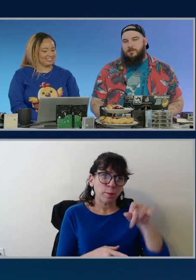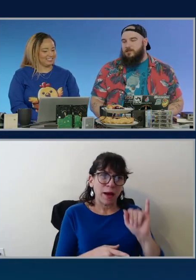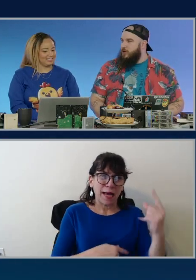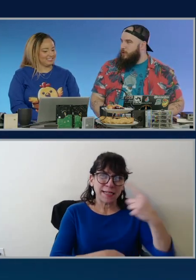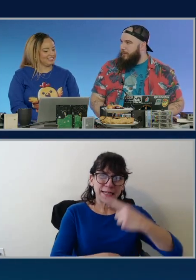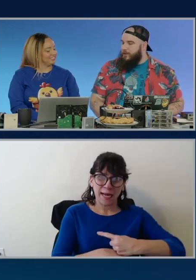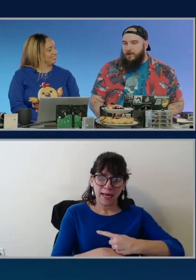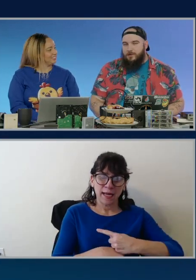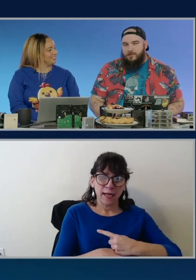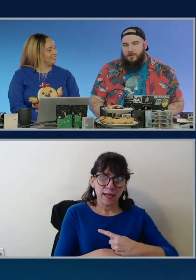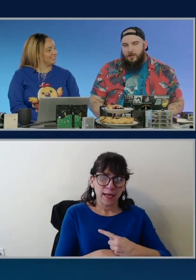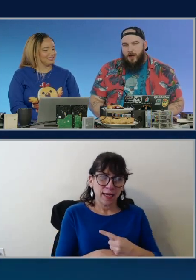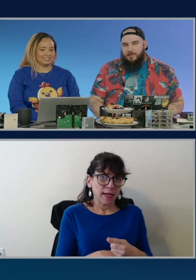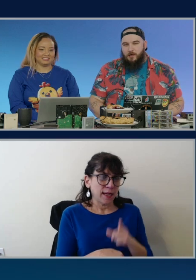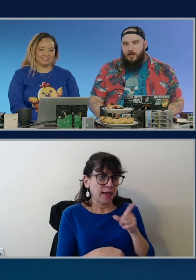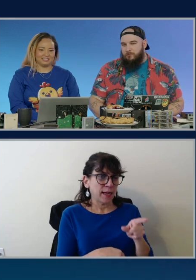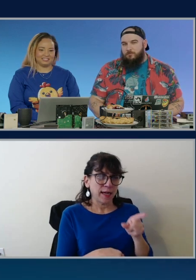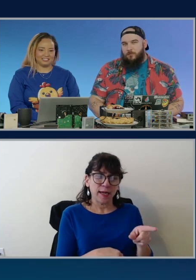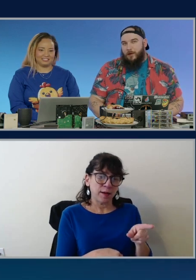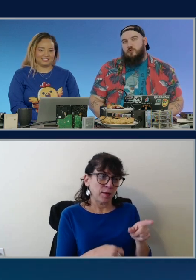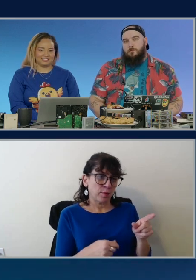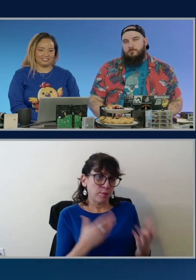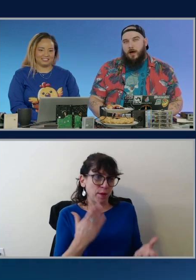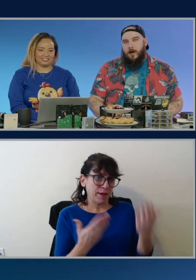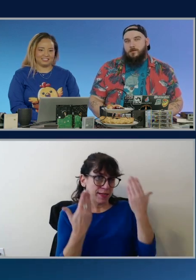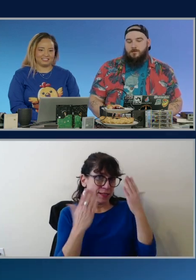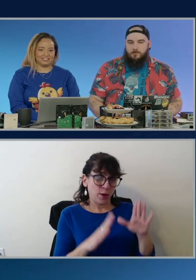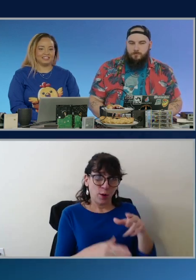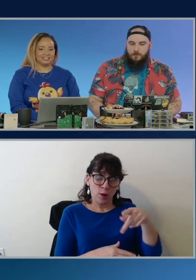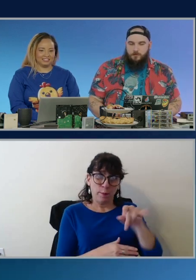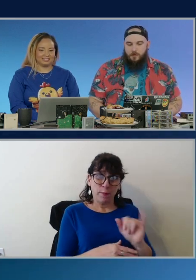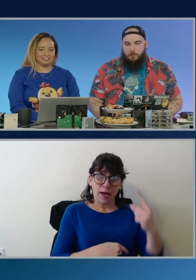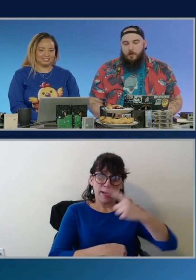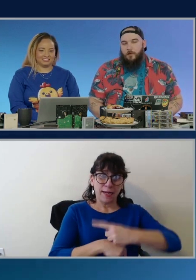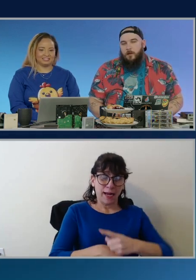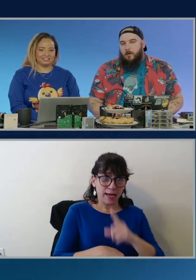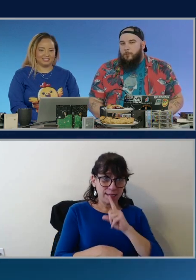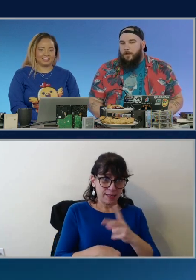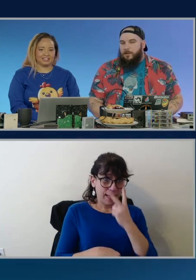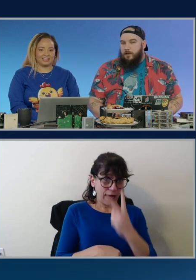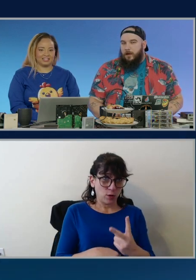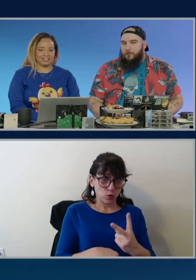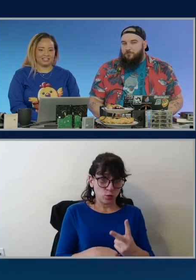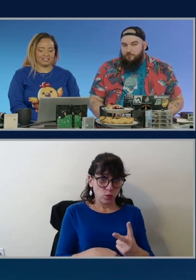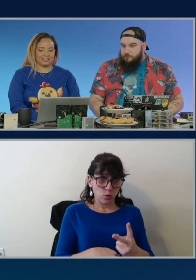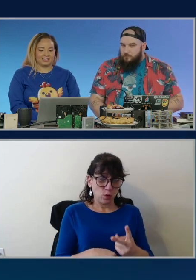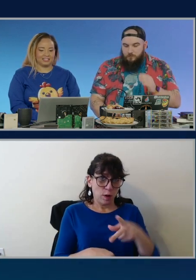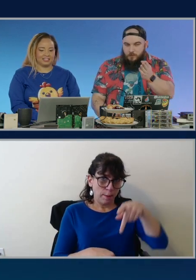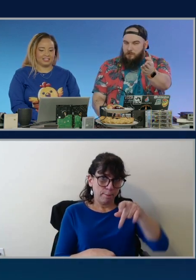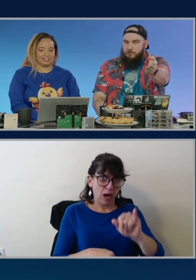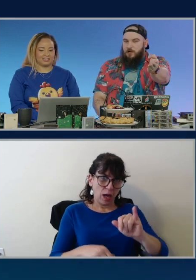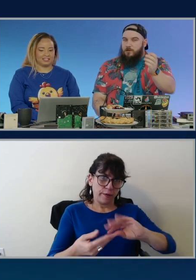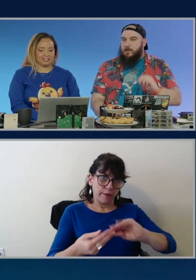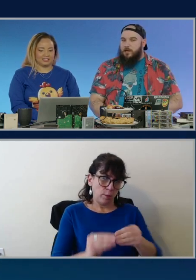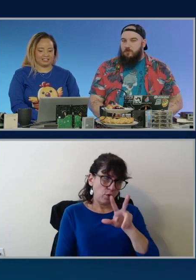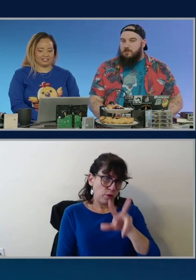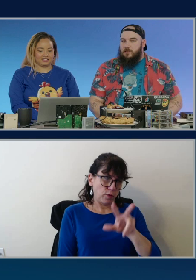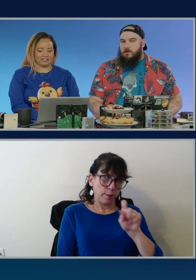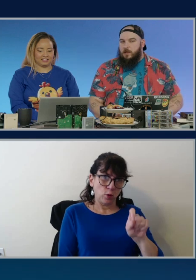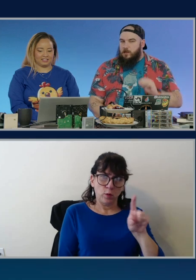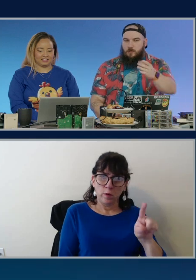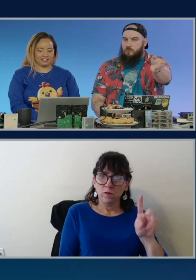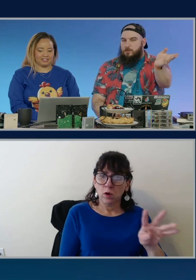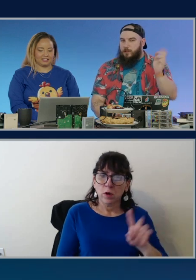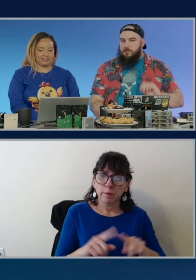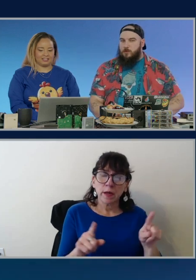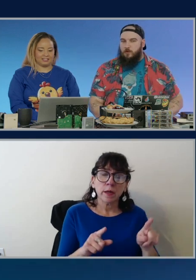probably this doesn't know what Pi Day is. Right. I see a lot of actual pi, the number. But it's great. Like it gave you this thing.